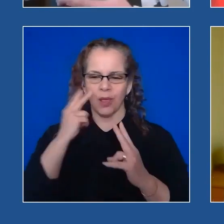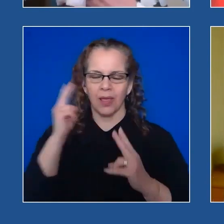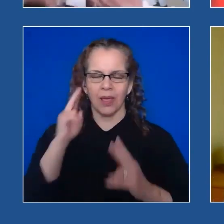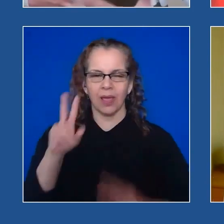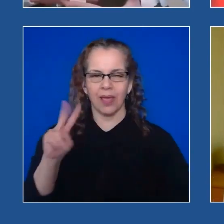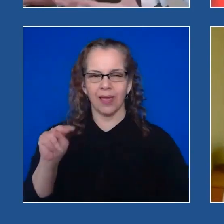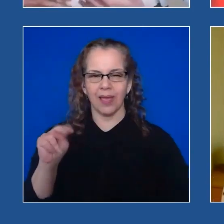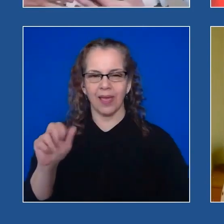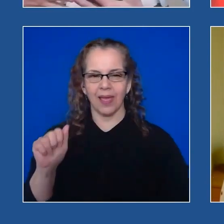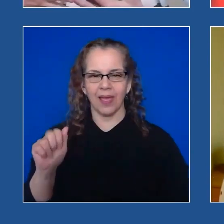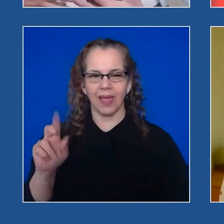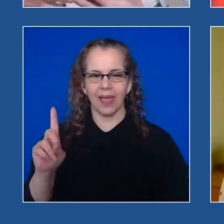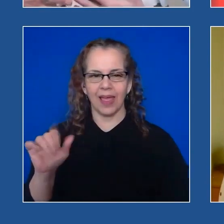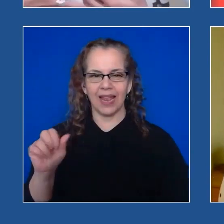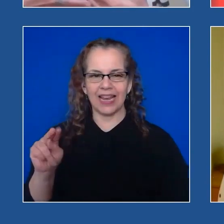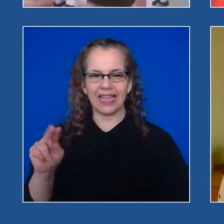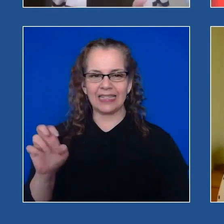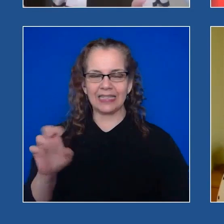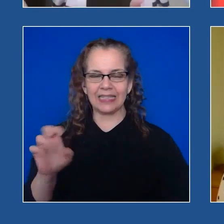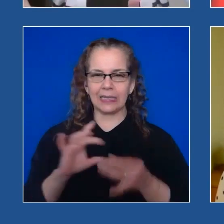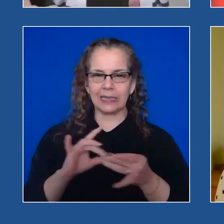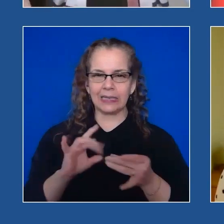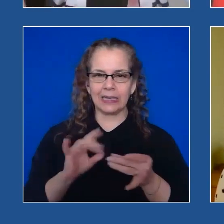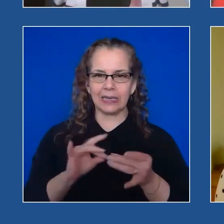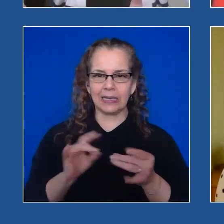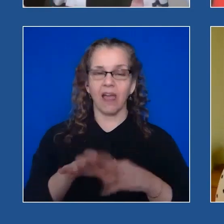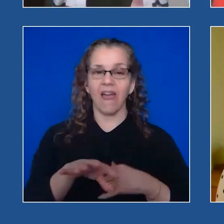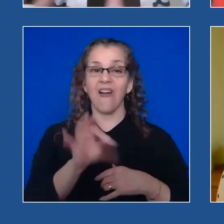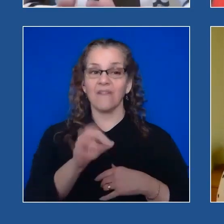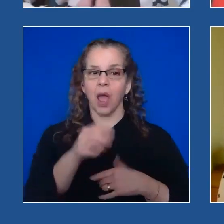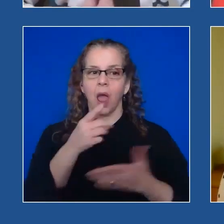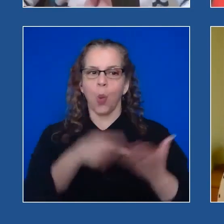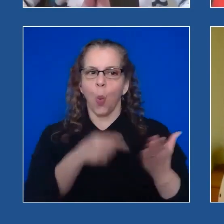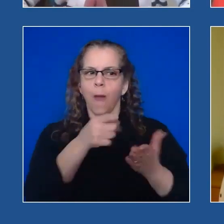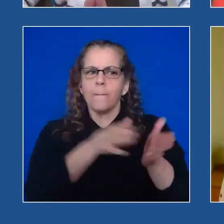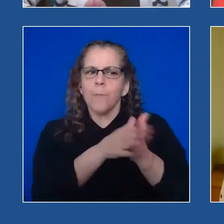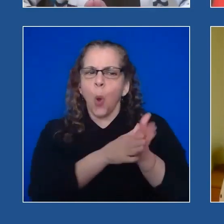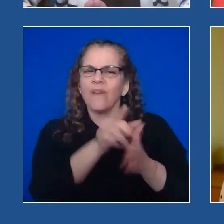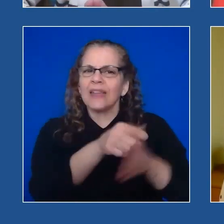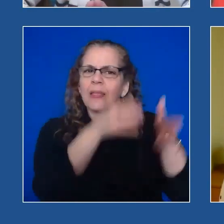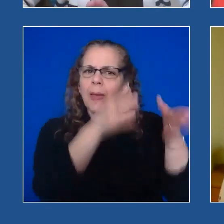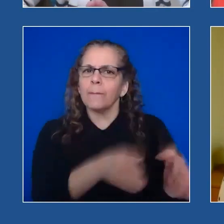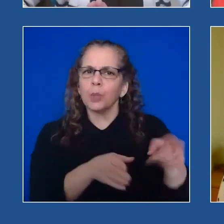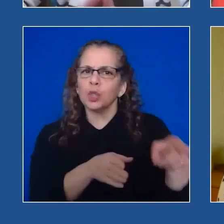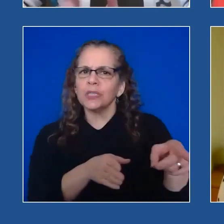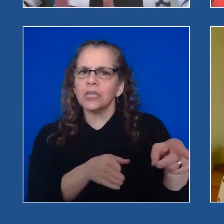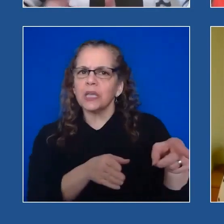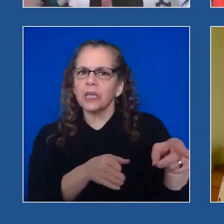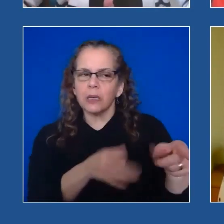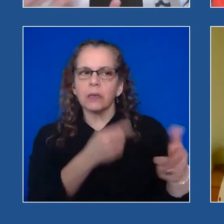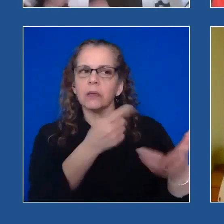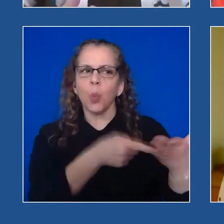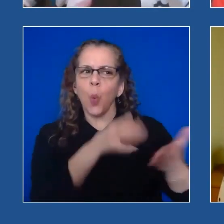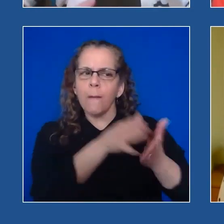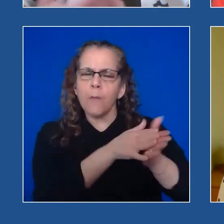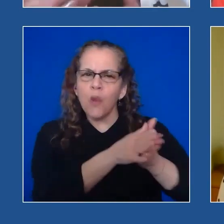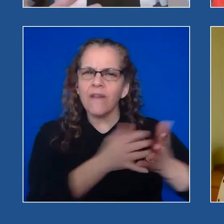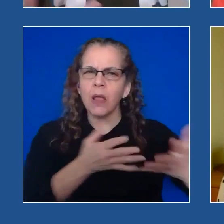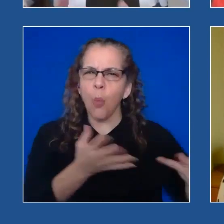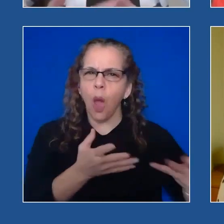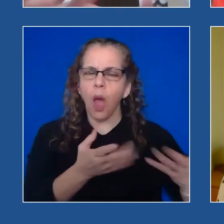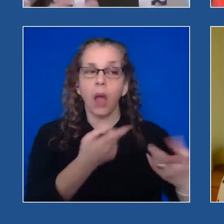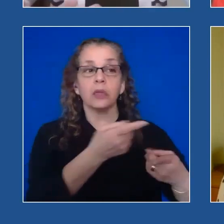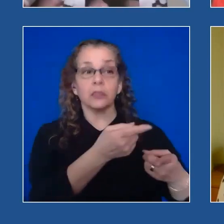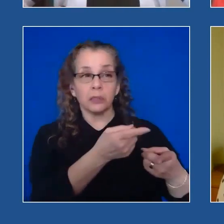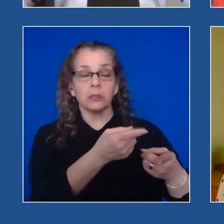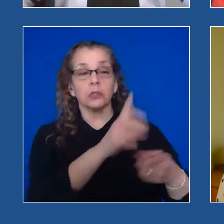like finding things that the person is really motivated in and things you can kind of align with them on, so that it's okay. If you have to be here, you